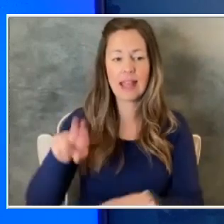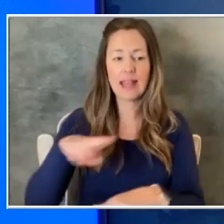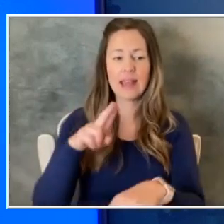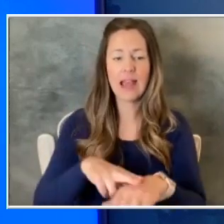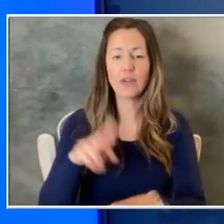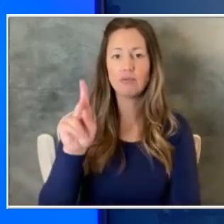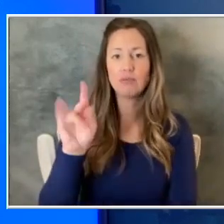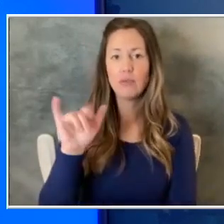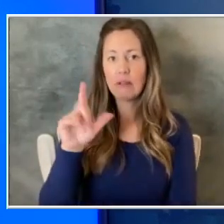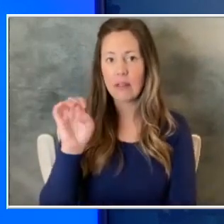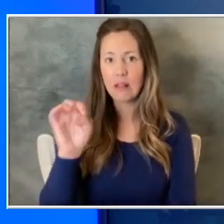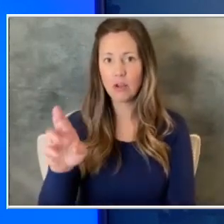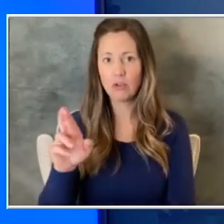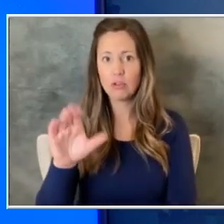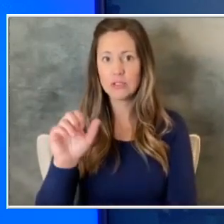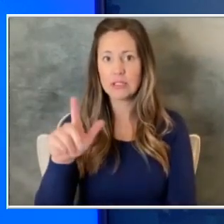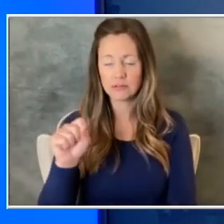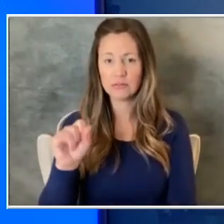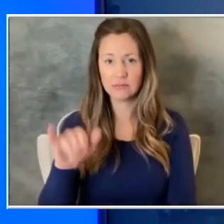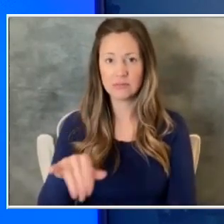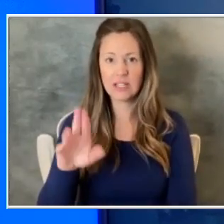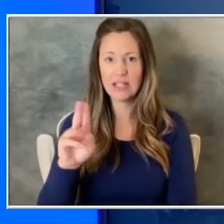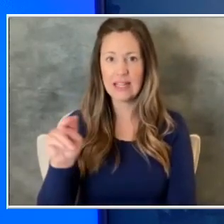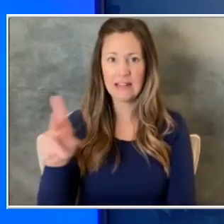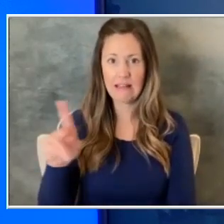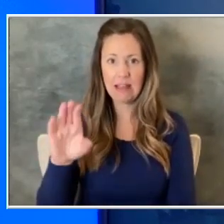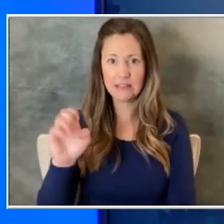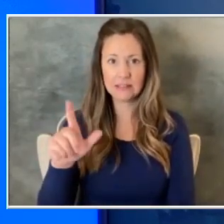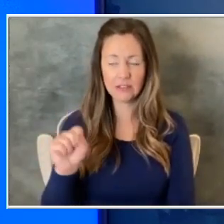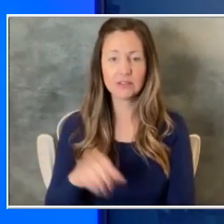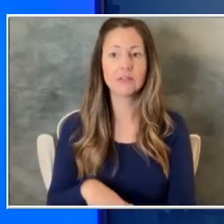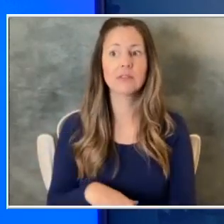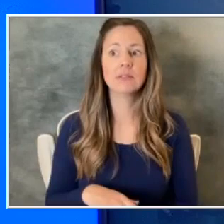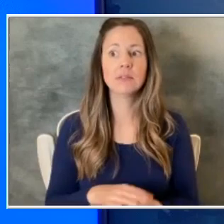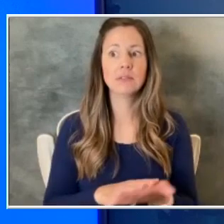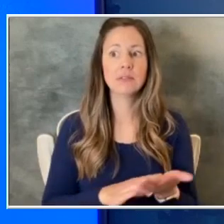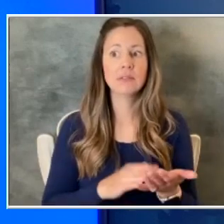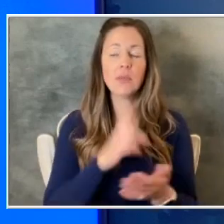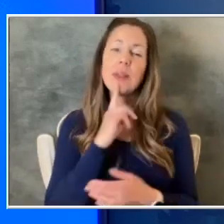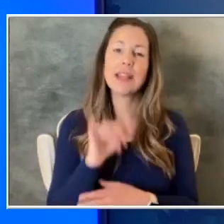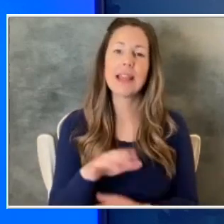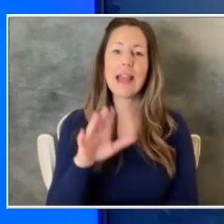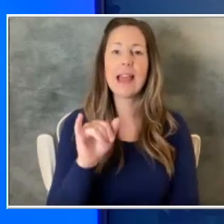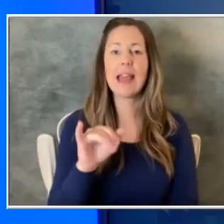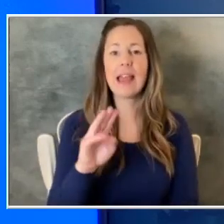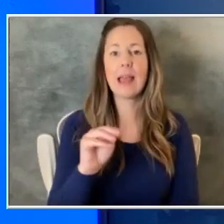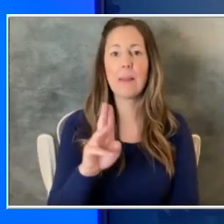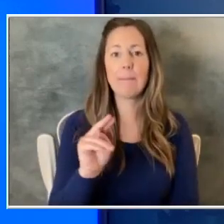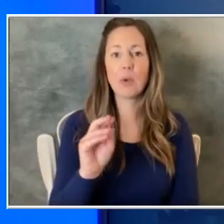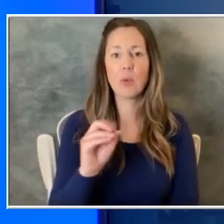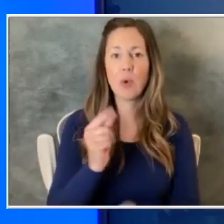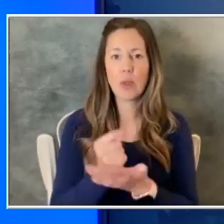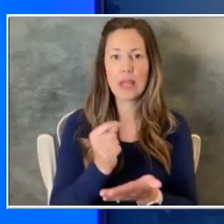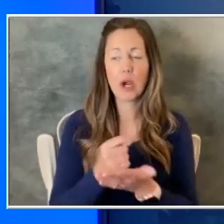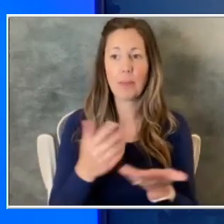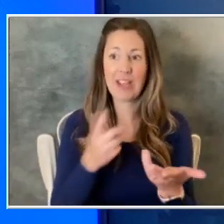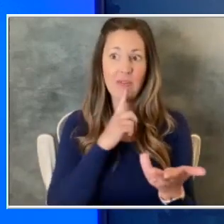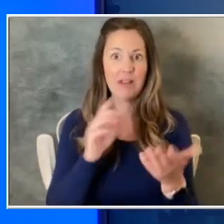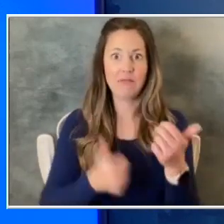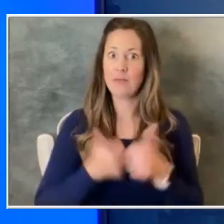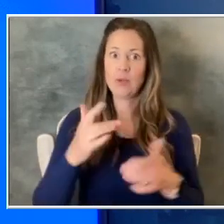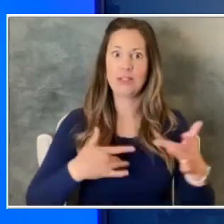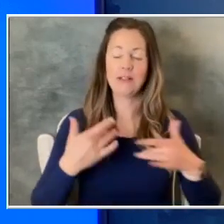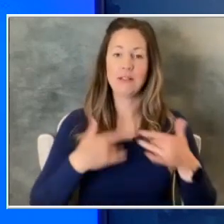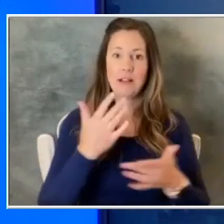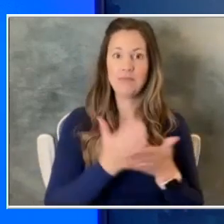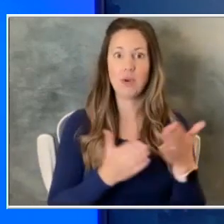cells. And, you know, that's immunotherapy, cellular therapy is one of the most exciting aspects of cancer